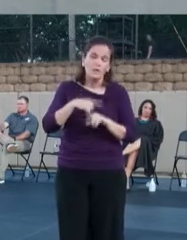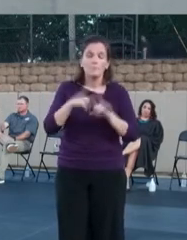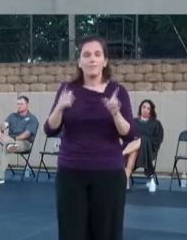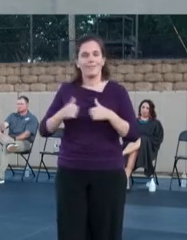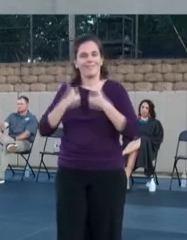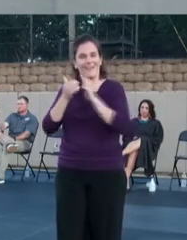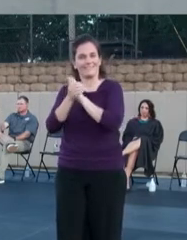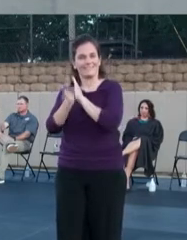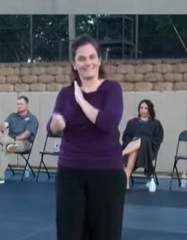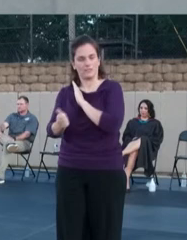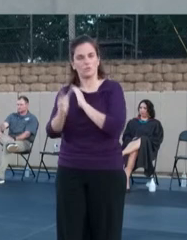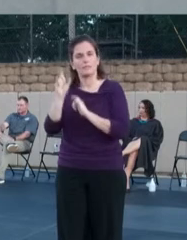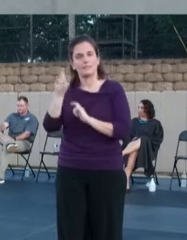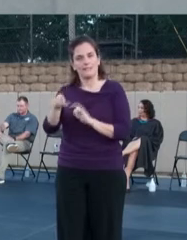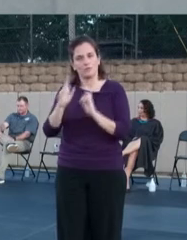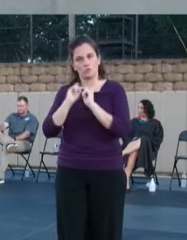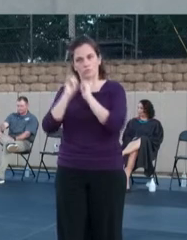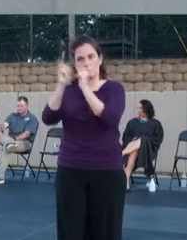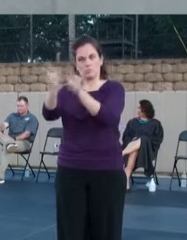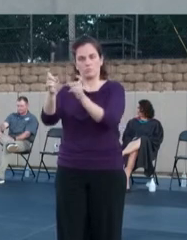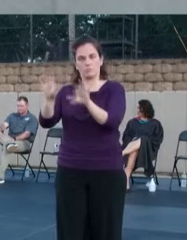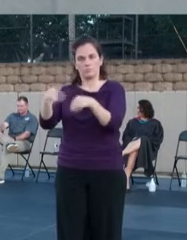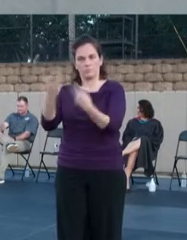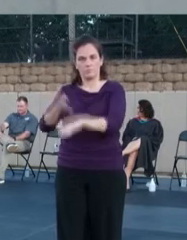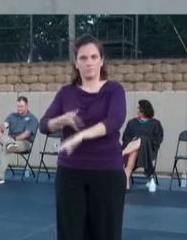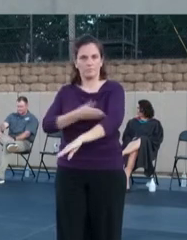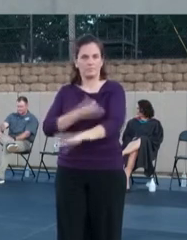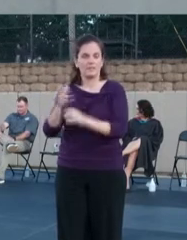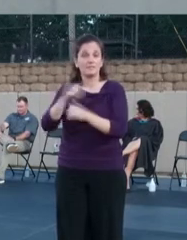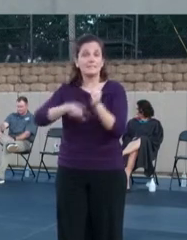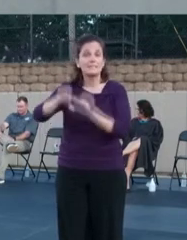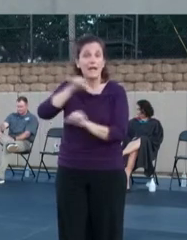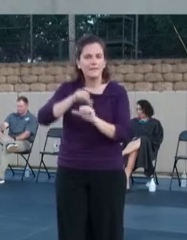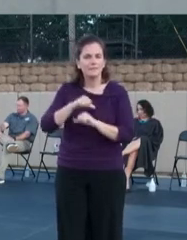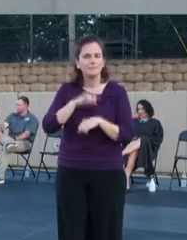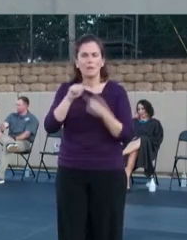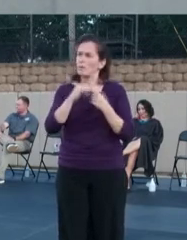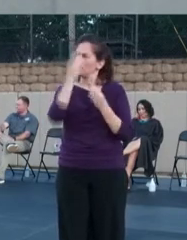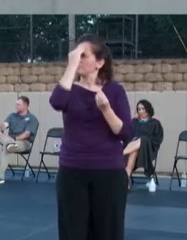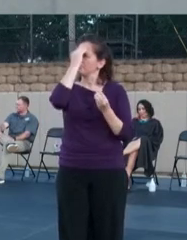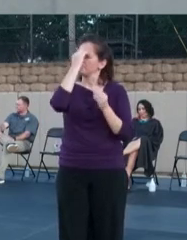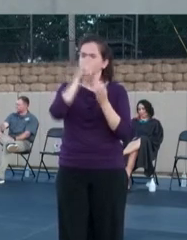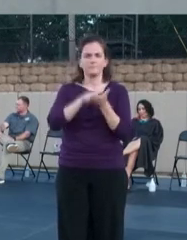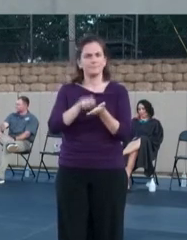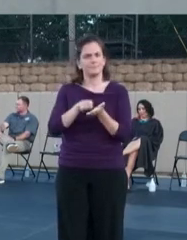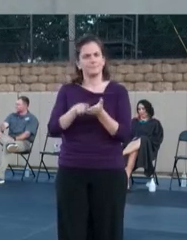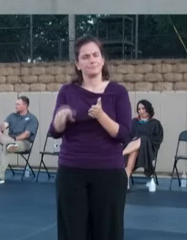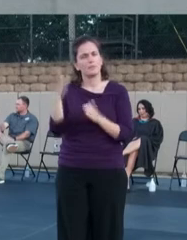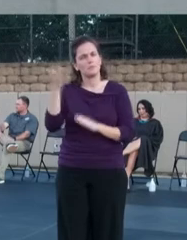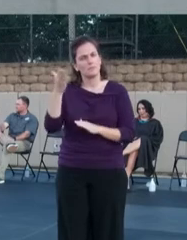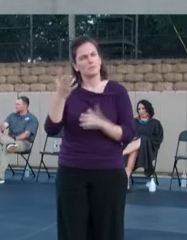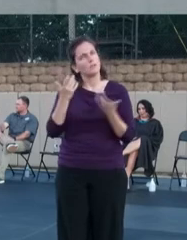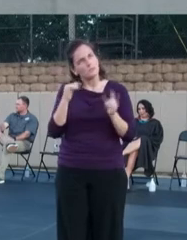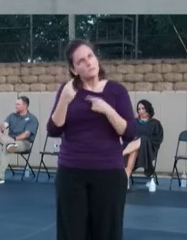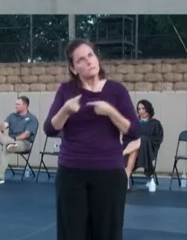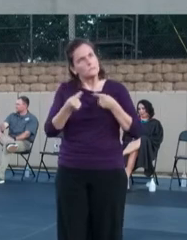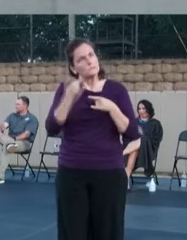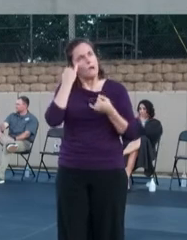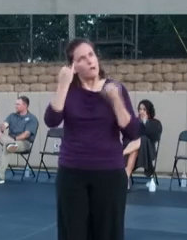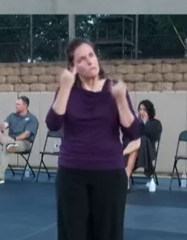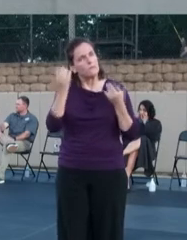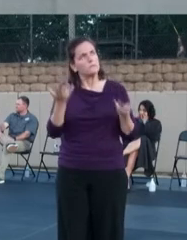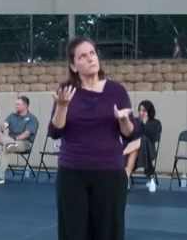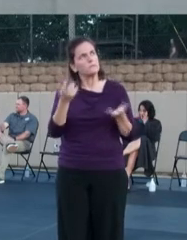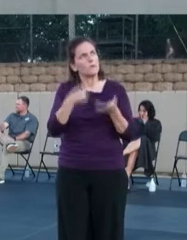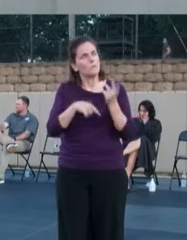necessary to contribute to society. When I was thinking about what to write in my speech, I struggled to come up with ideas. What could